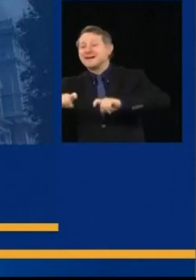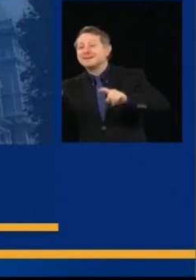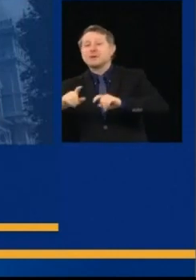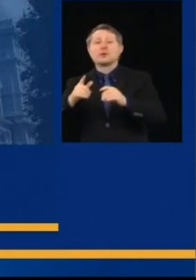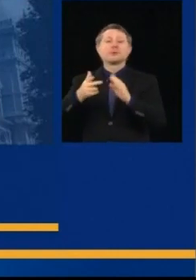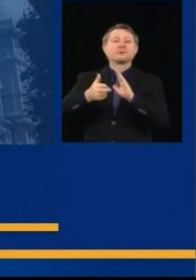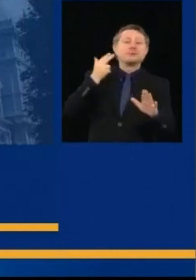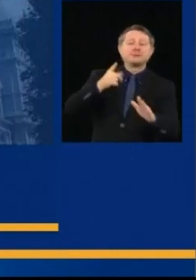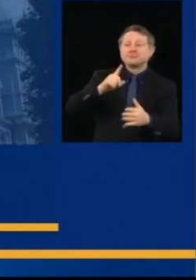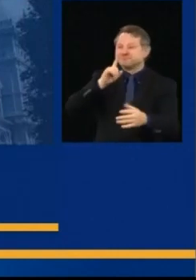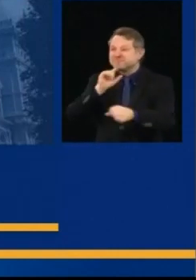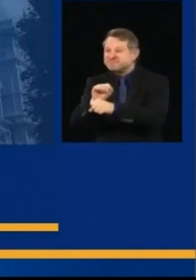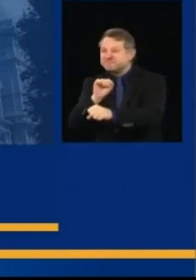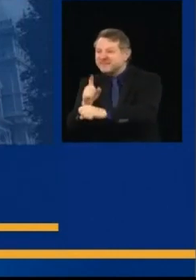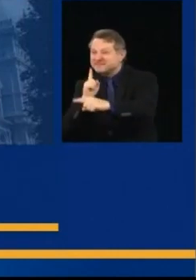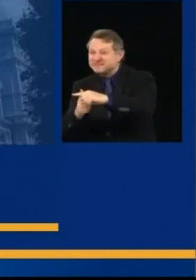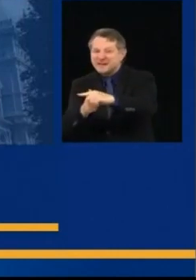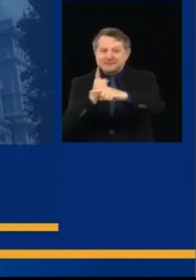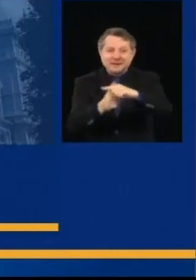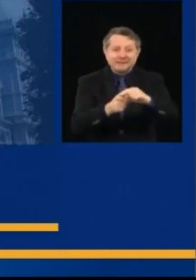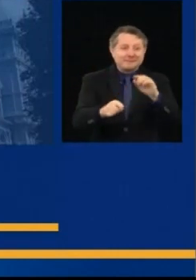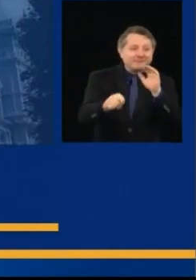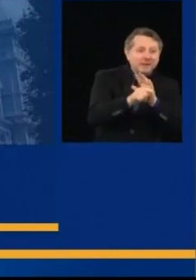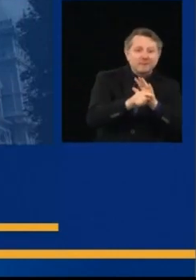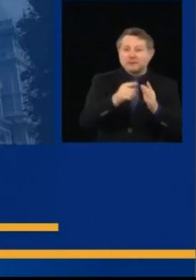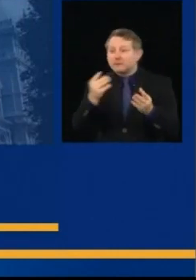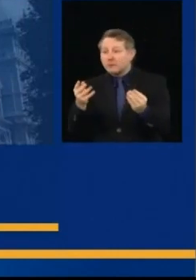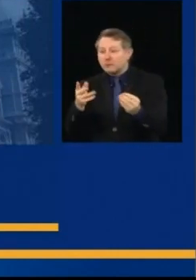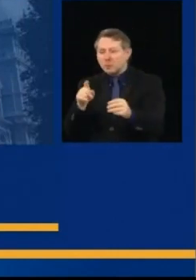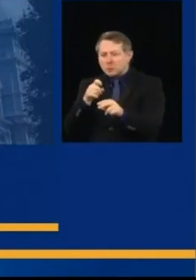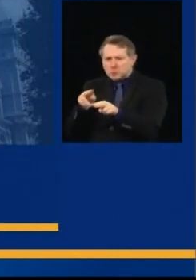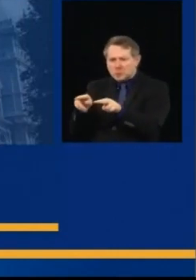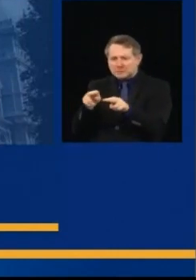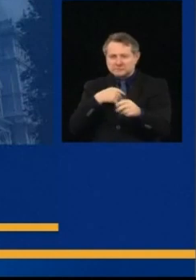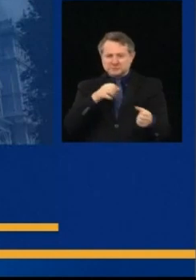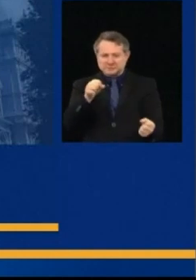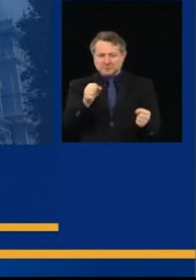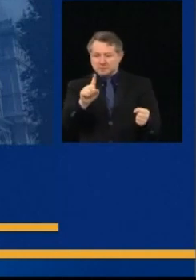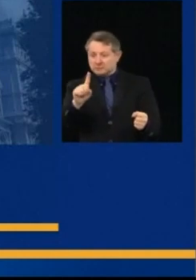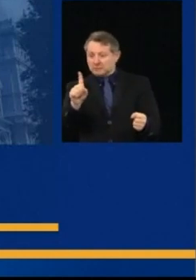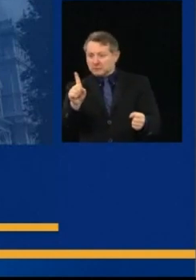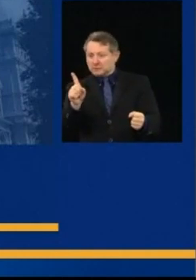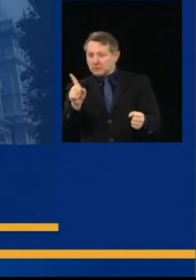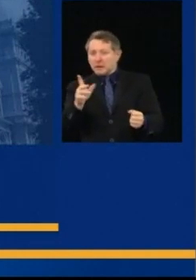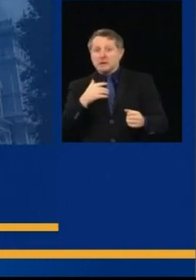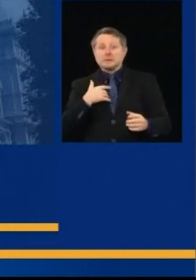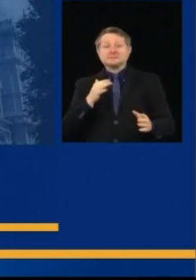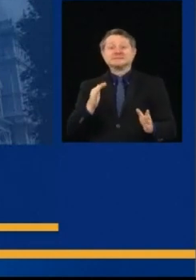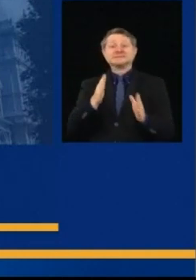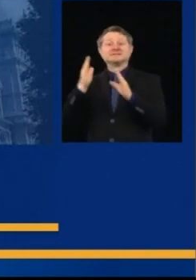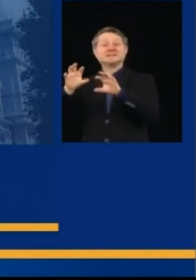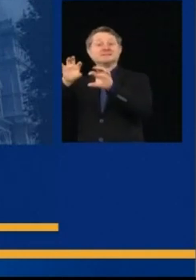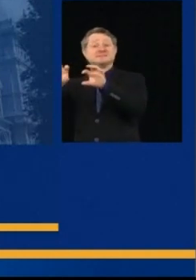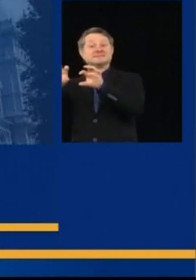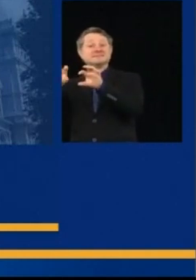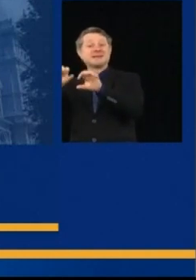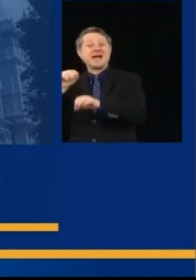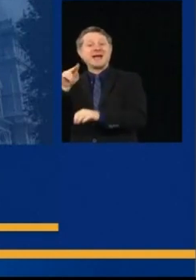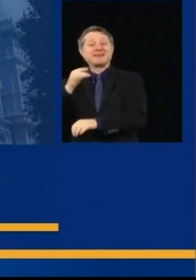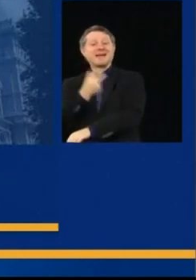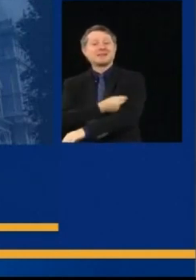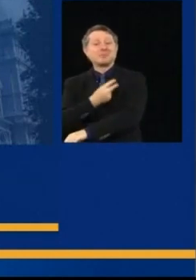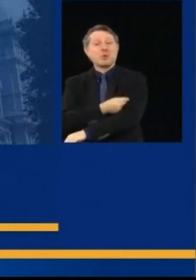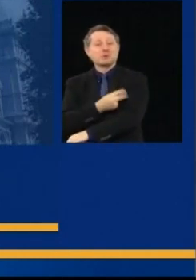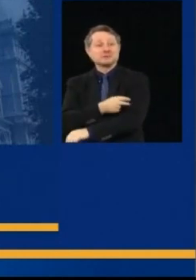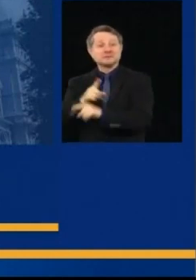or you're negative? And you watch that rate. You're doing antibody testing, which tells you how many people were infected,